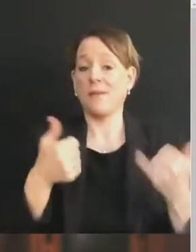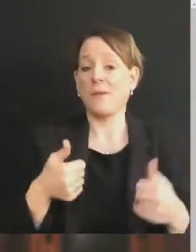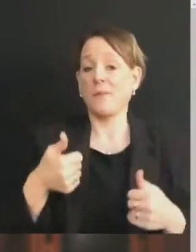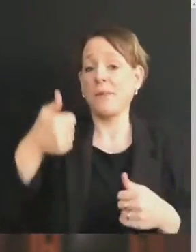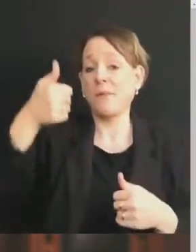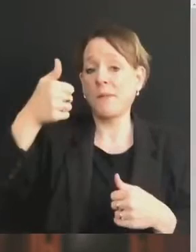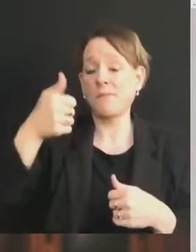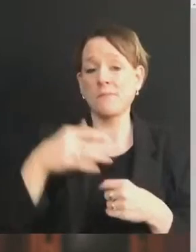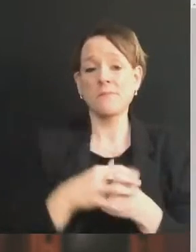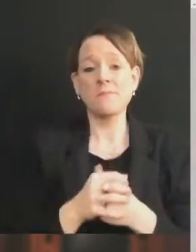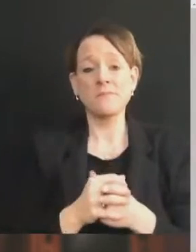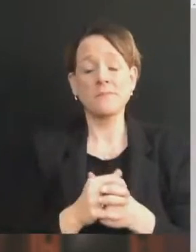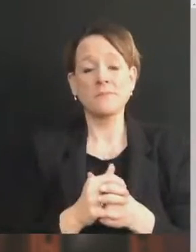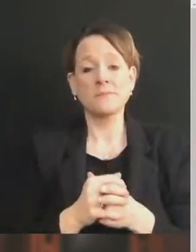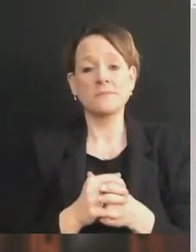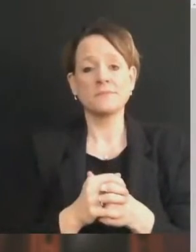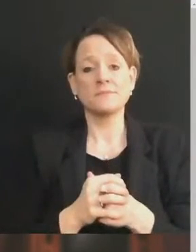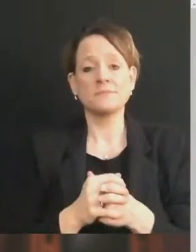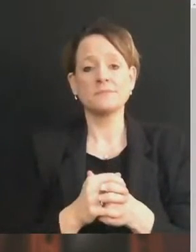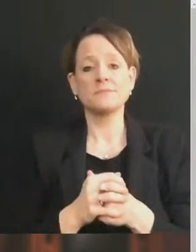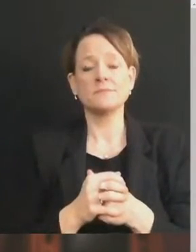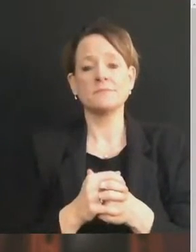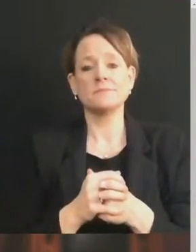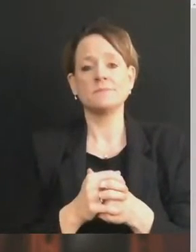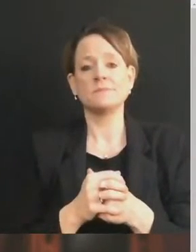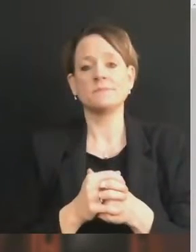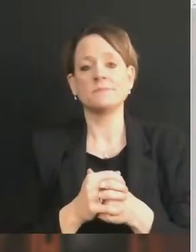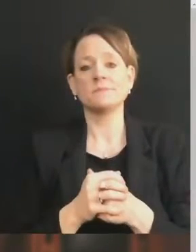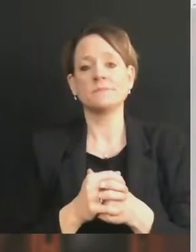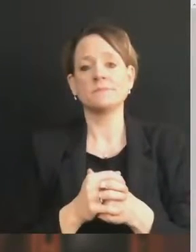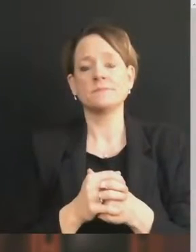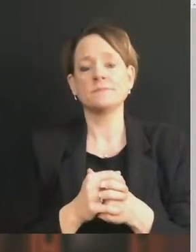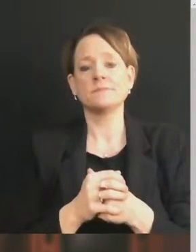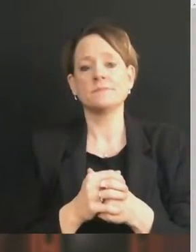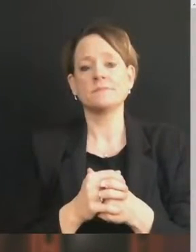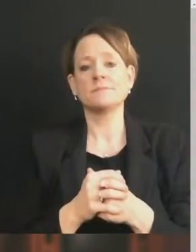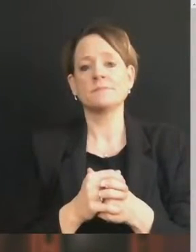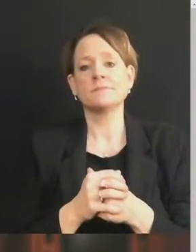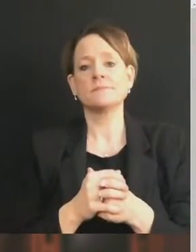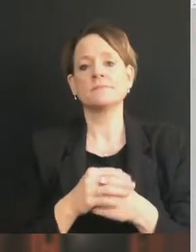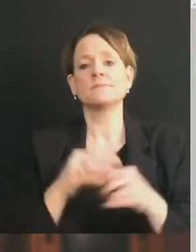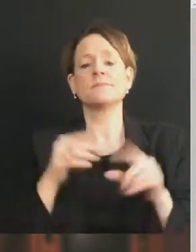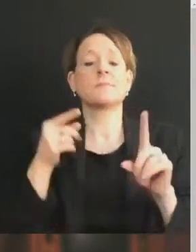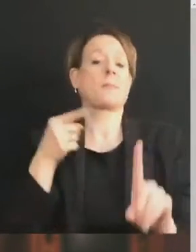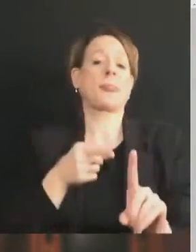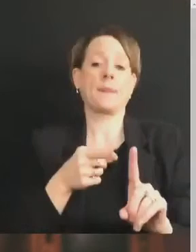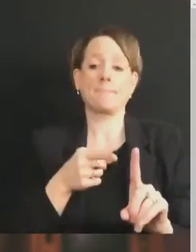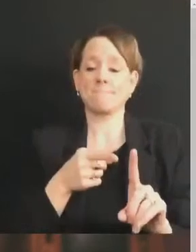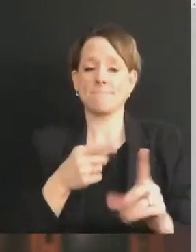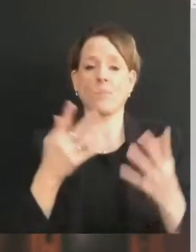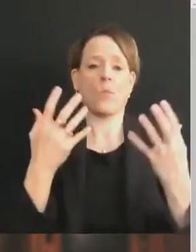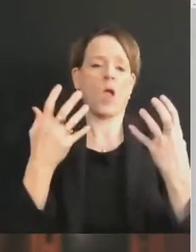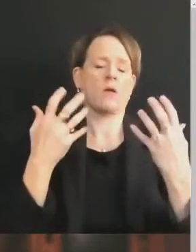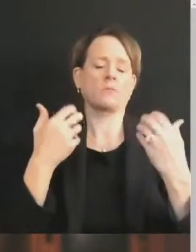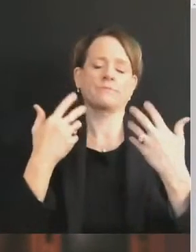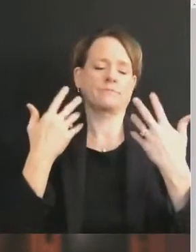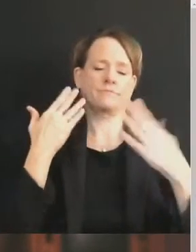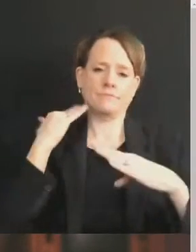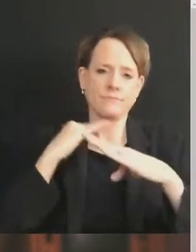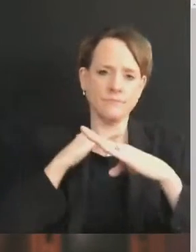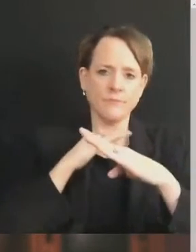place, which is wearing a mask and socially distancing and staying home as much as possible, the things we know we need to